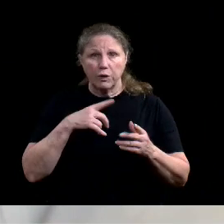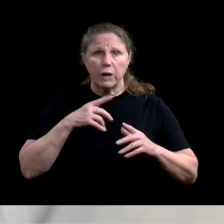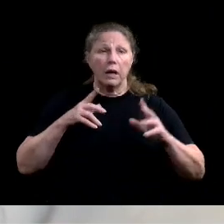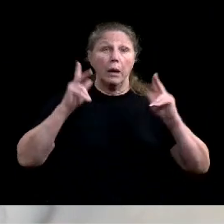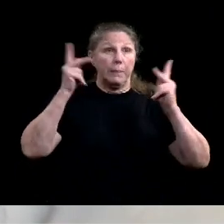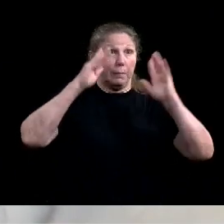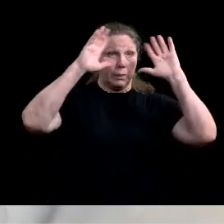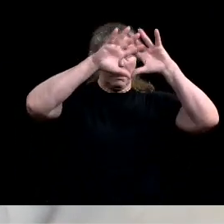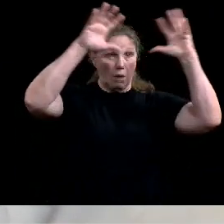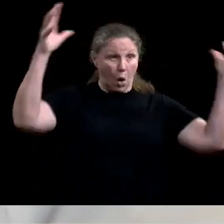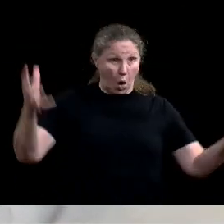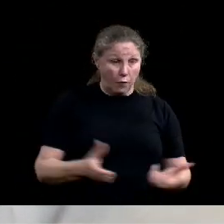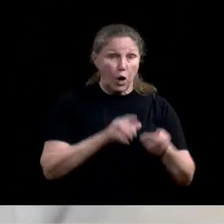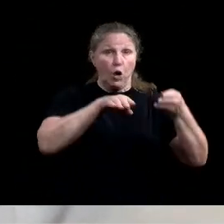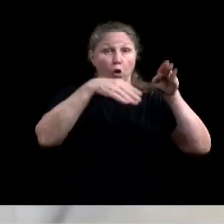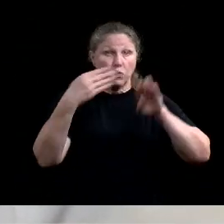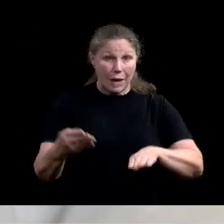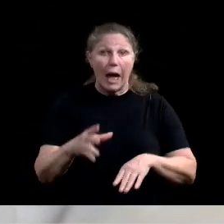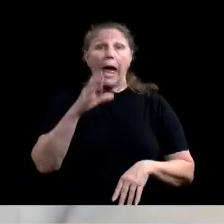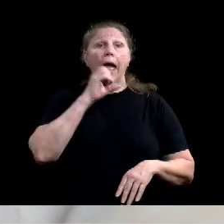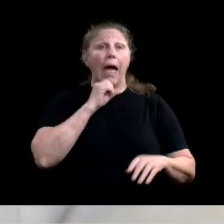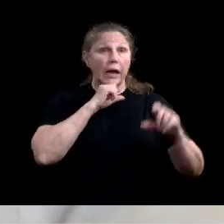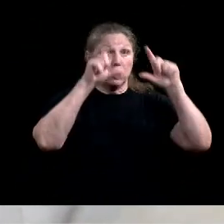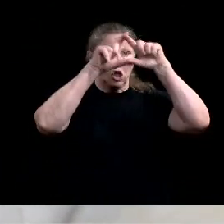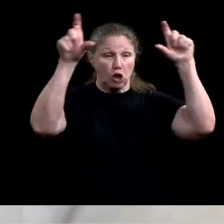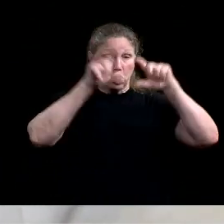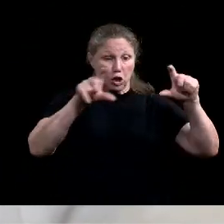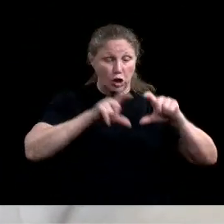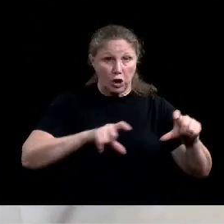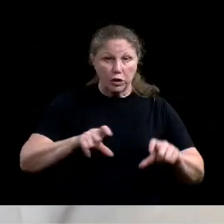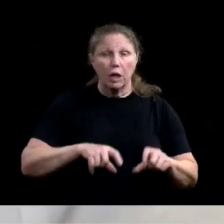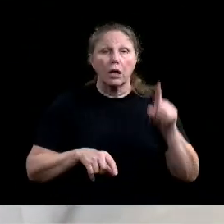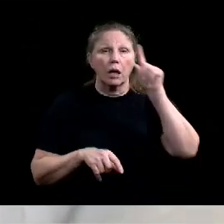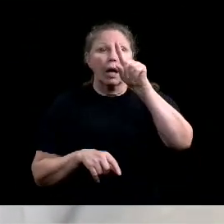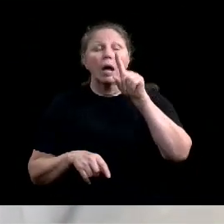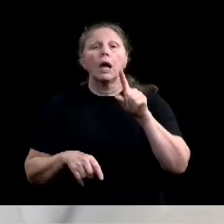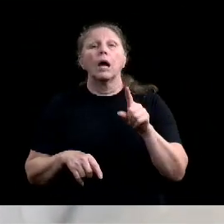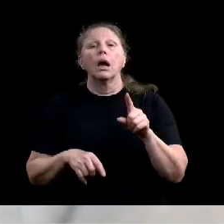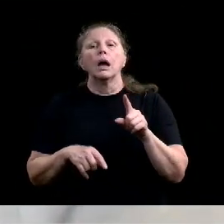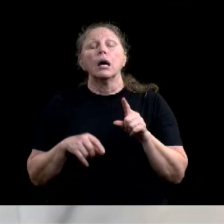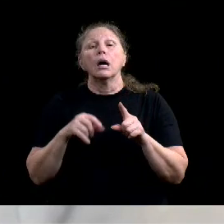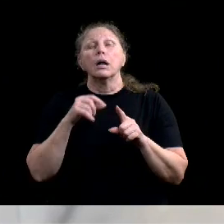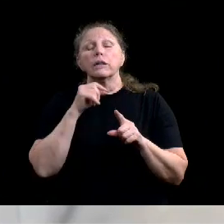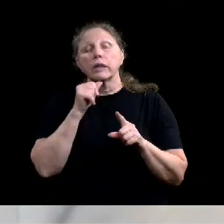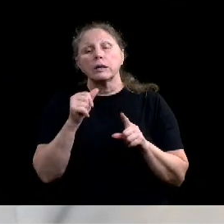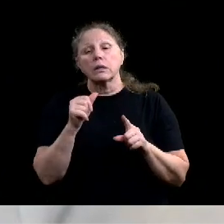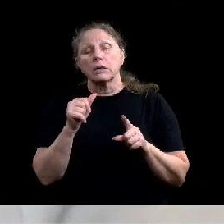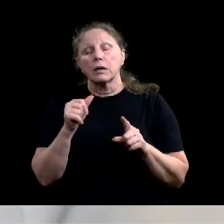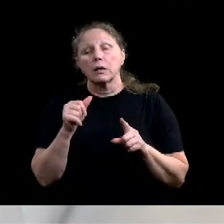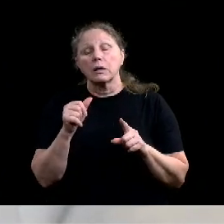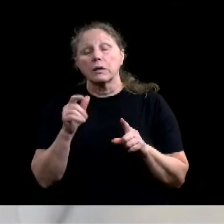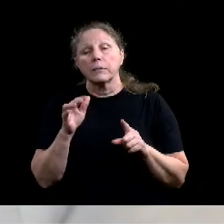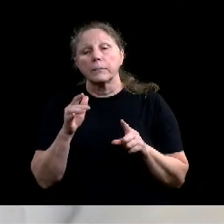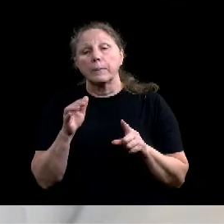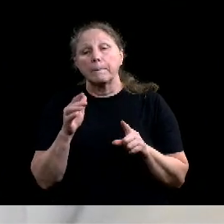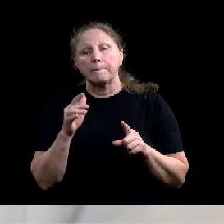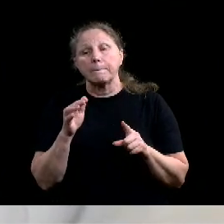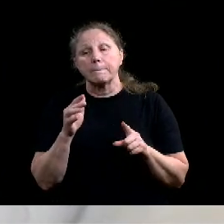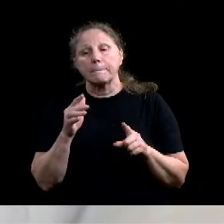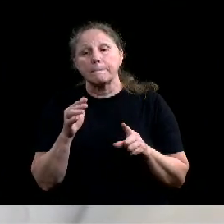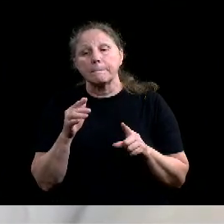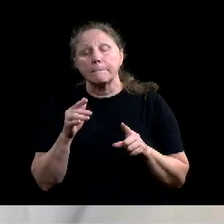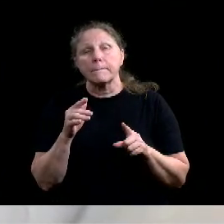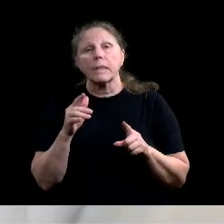So we don't take into consideration any given individual's number of chronic diseases, comorbidities. So